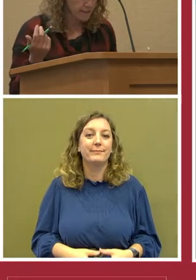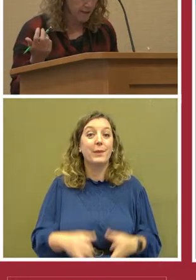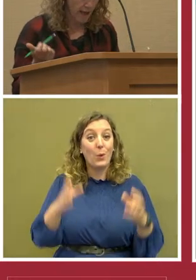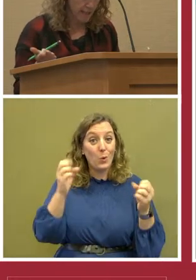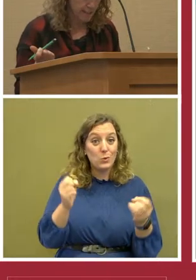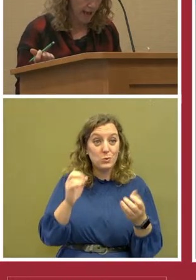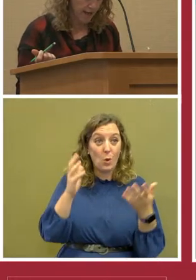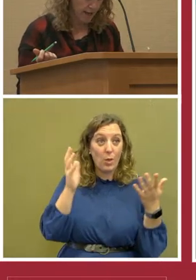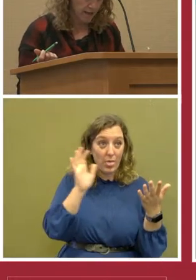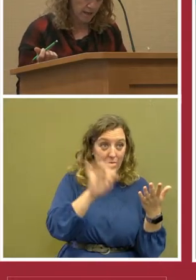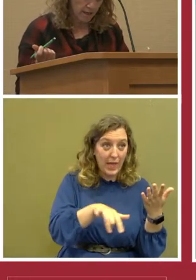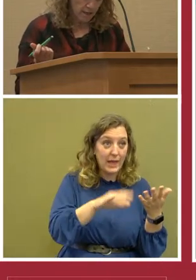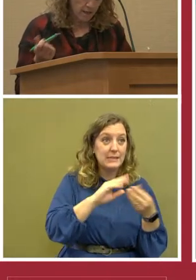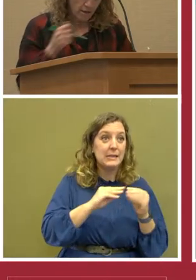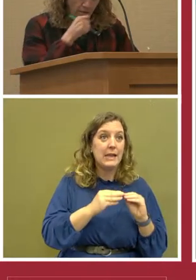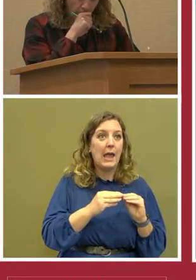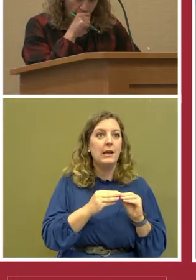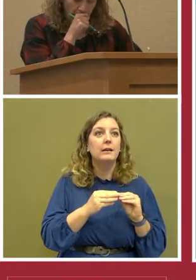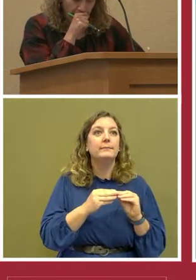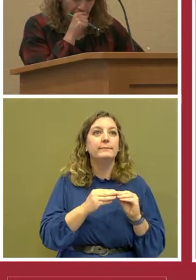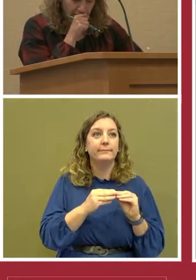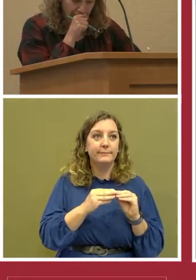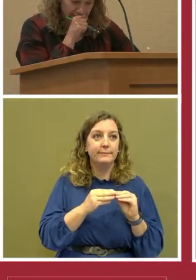So that's that data.